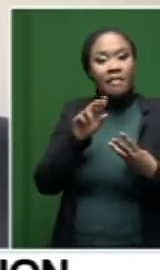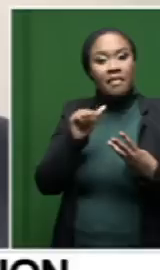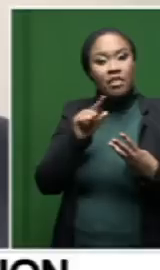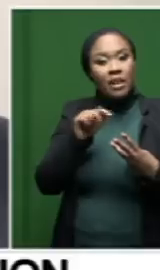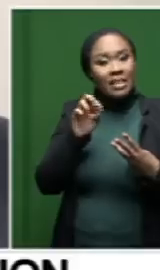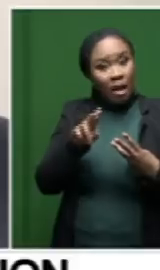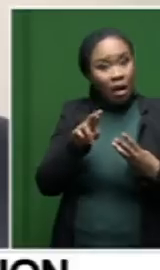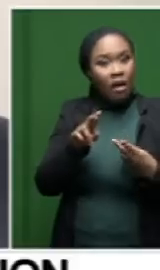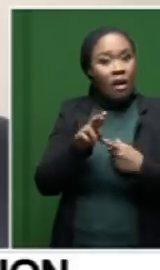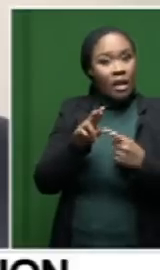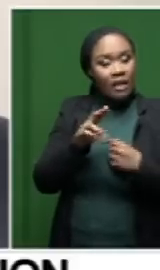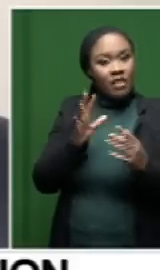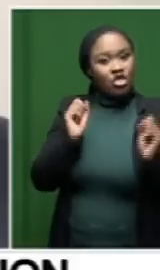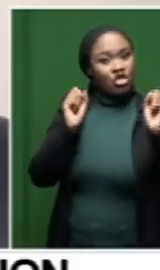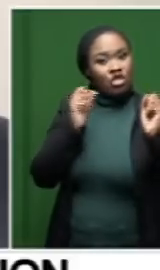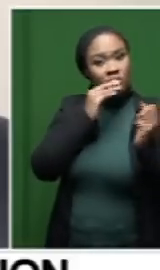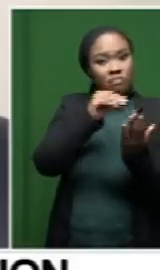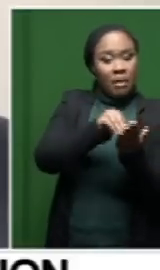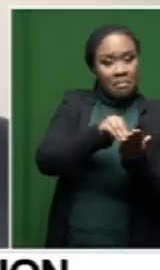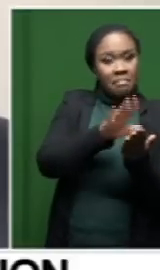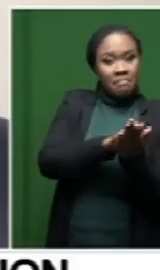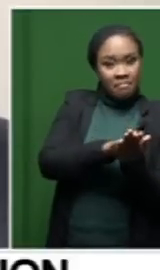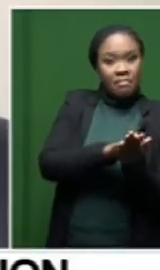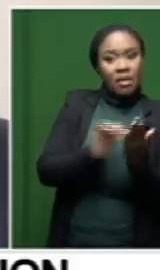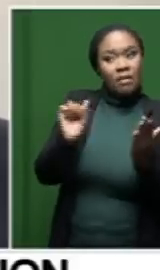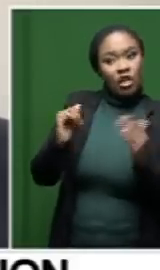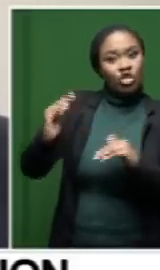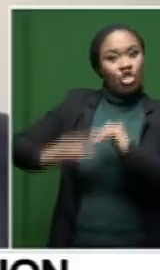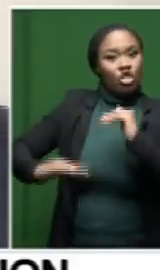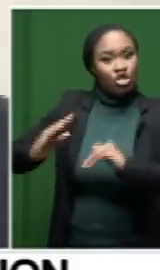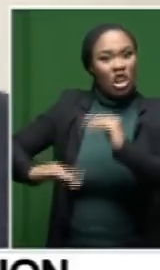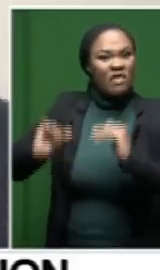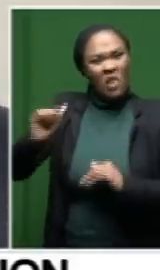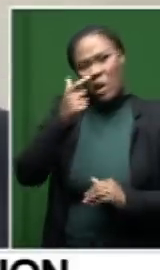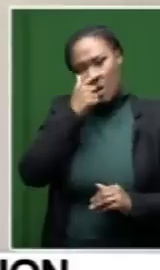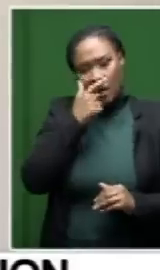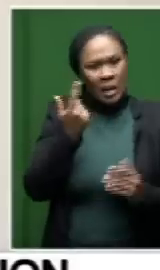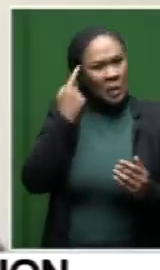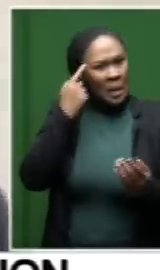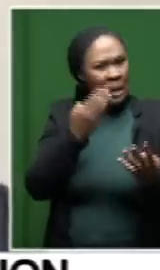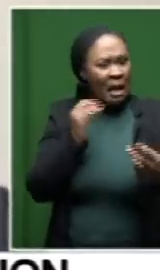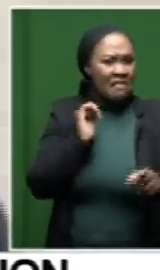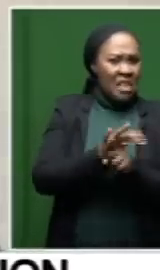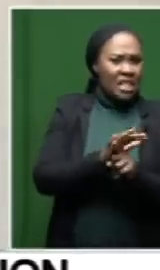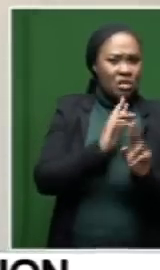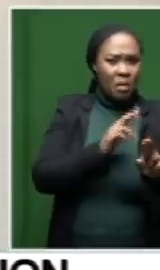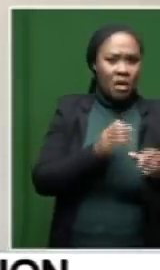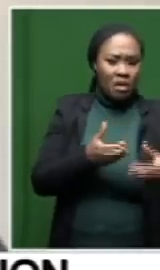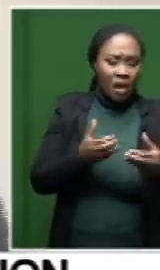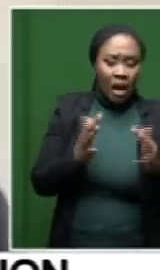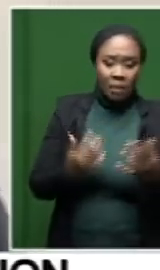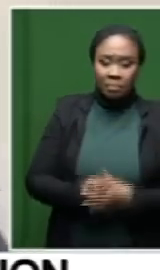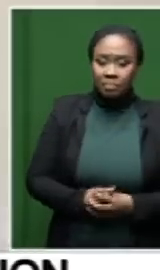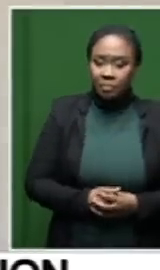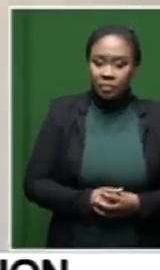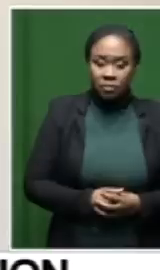But what is this doing to the report now? Now, it's the complaint that President Ramaphosa is not in a